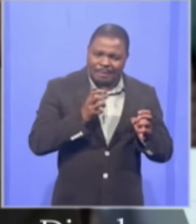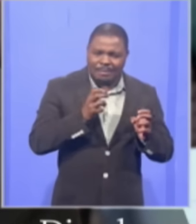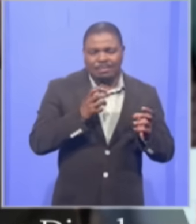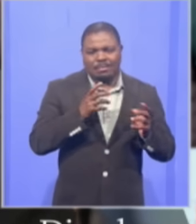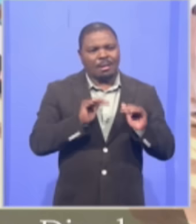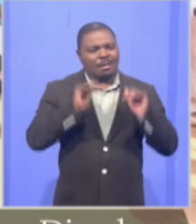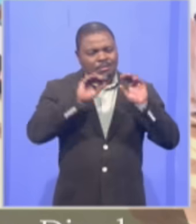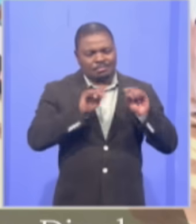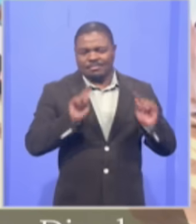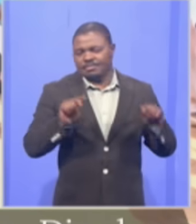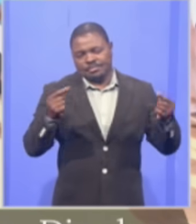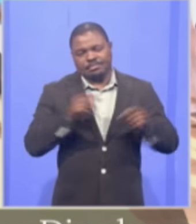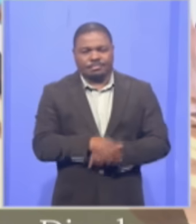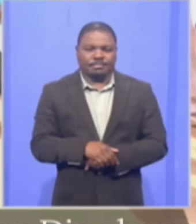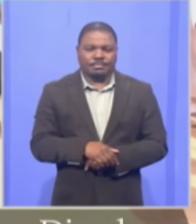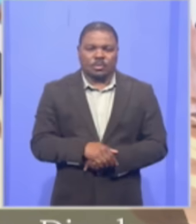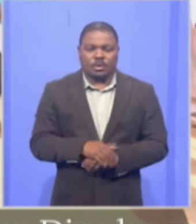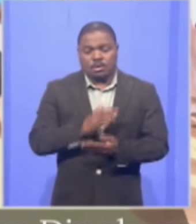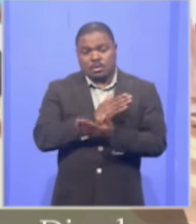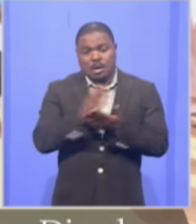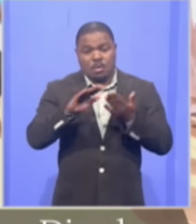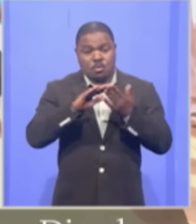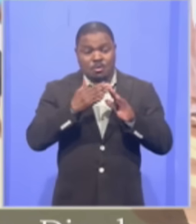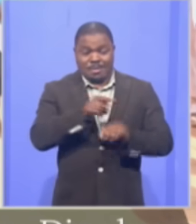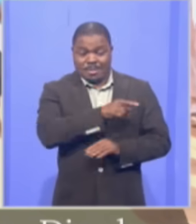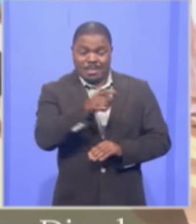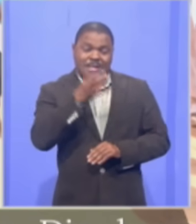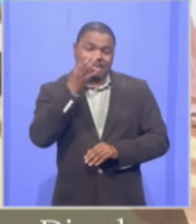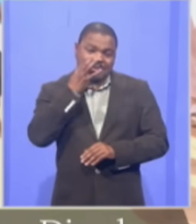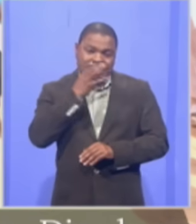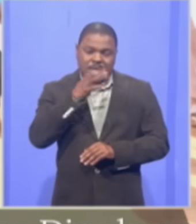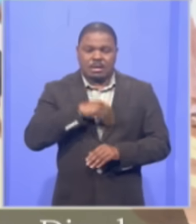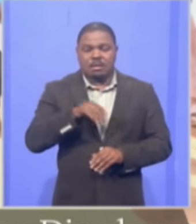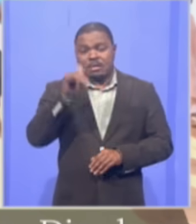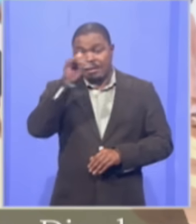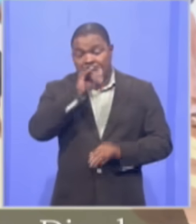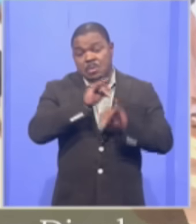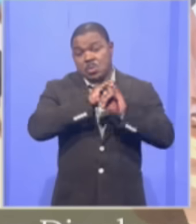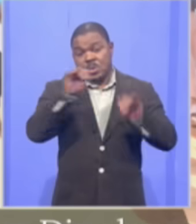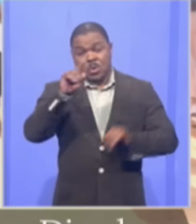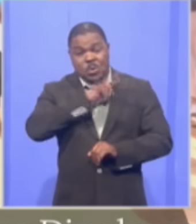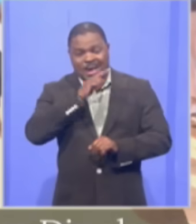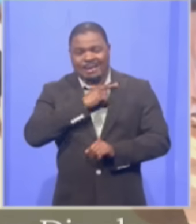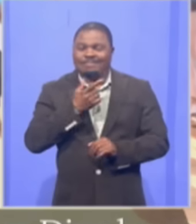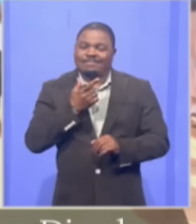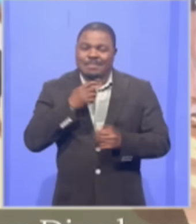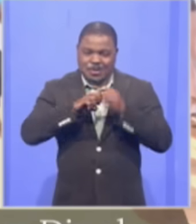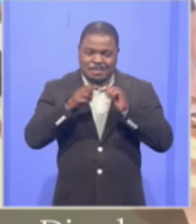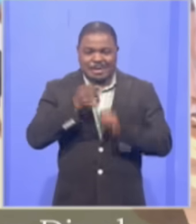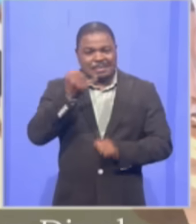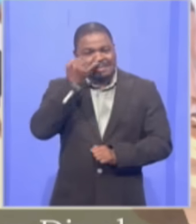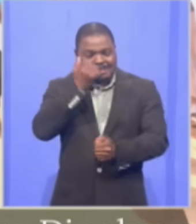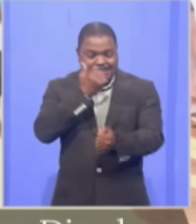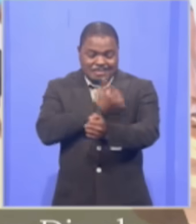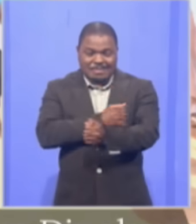ya itlhokang. Bangwe ba baagi ba re bosenyi mo kgaolong ya bona bo oketsegile ka ntlha ya tiriso ya diritibatsi.